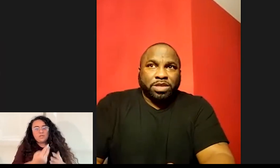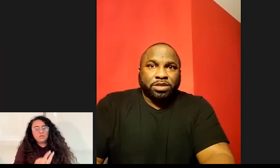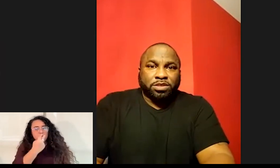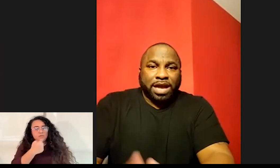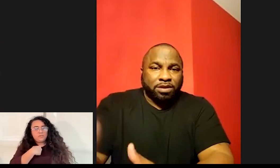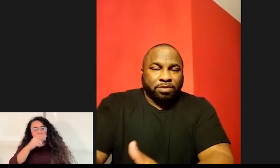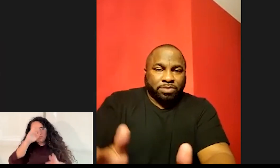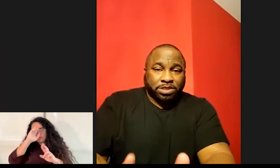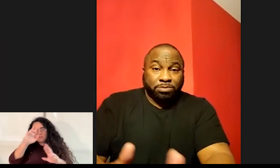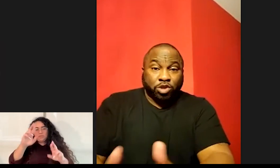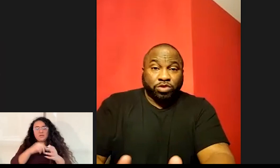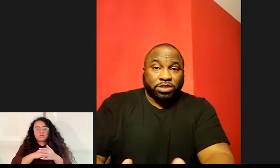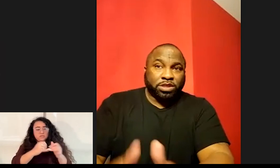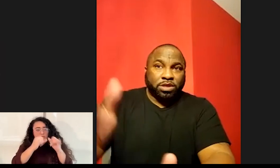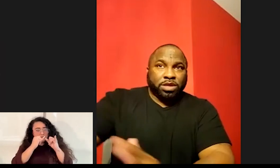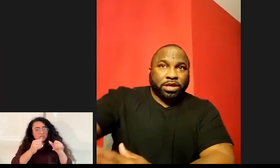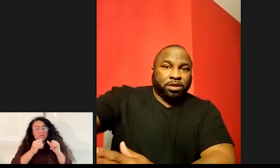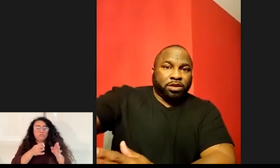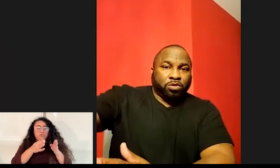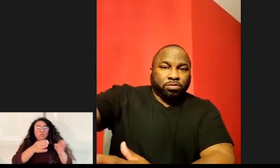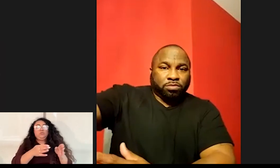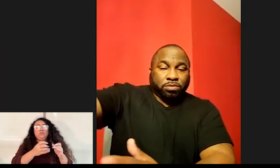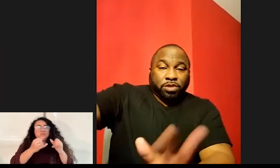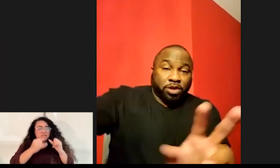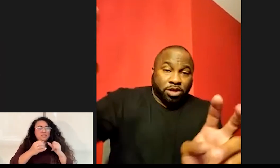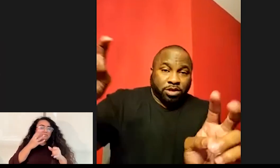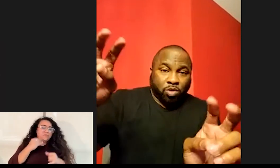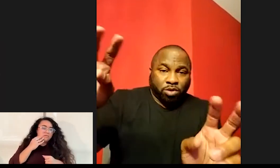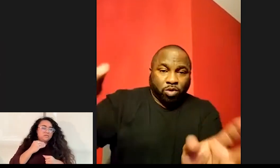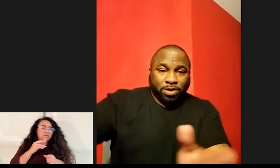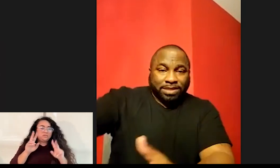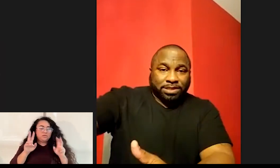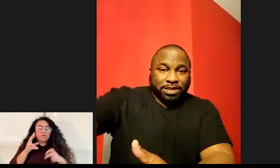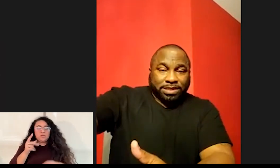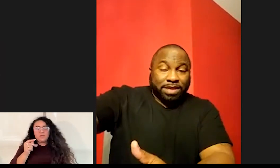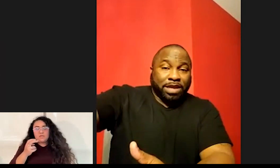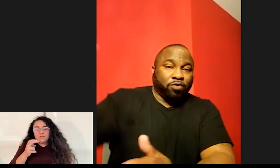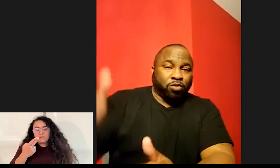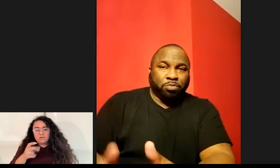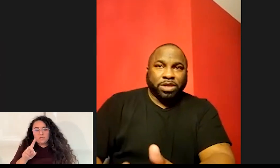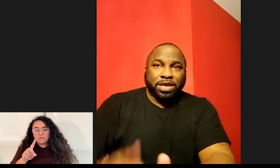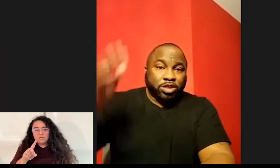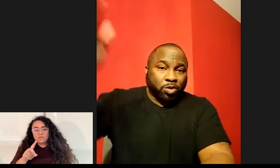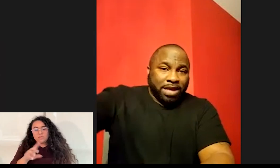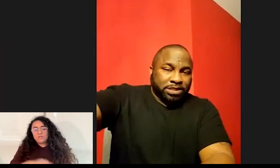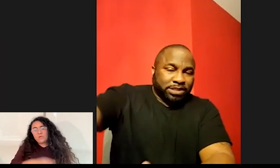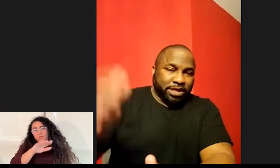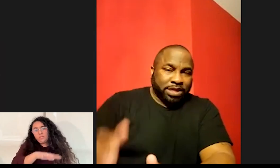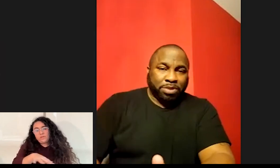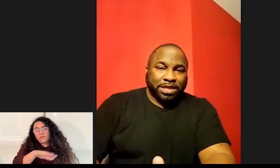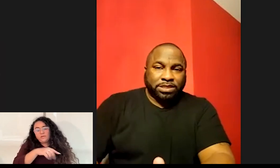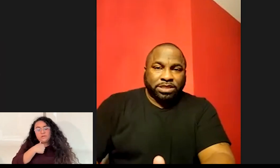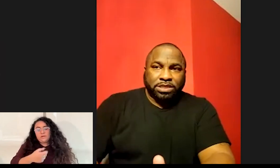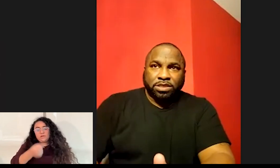respect because I come mm-hmm. from the same streets and, you know, the hood, quote unquote, as they might have grown up in. So I understand